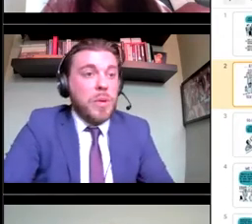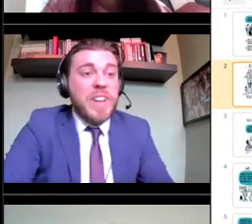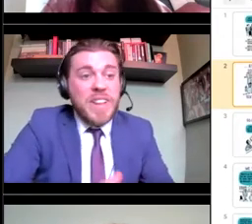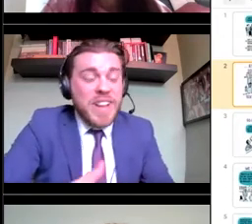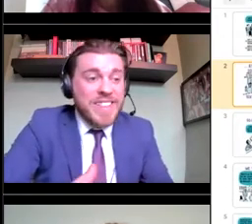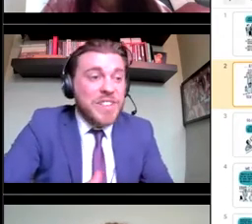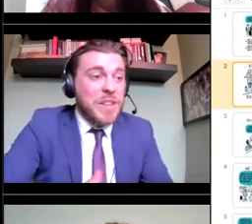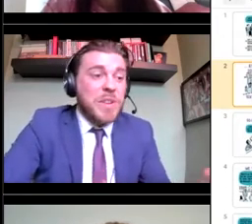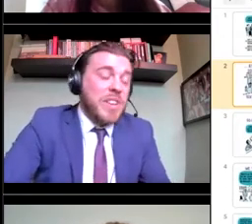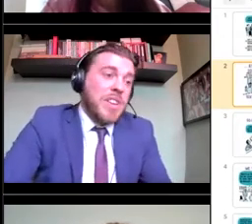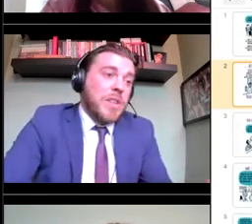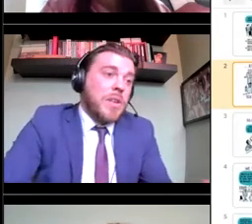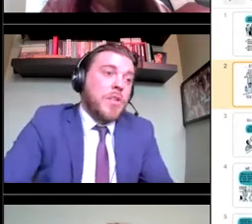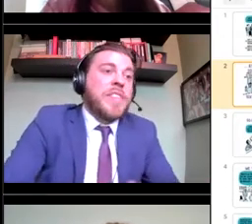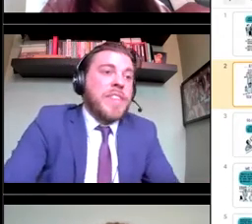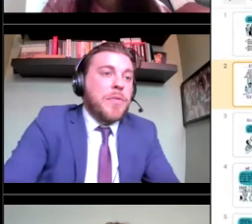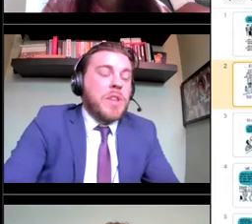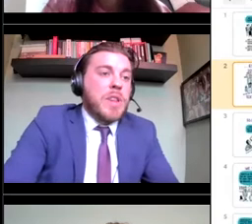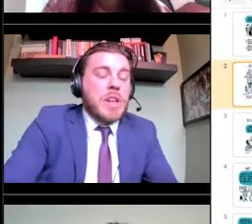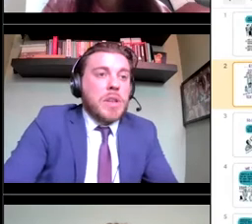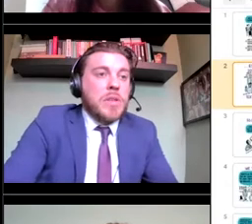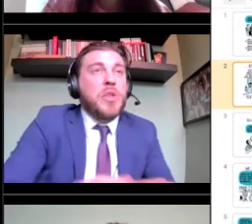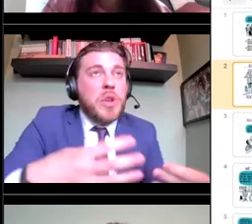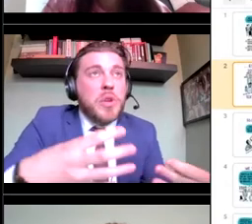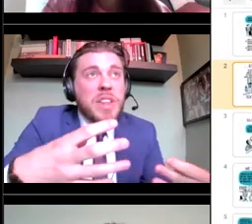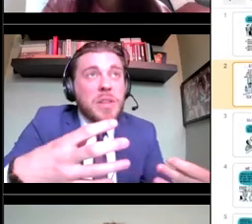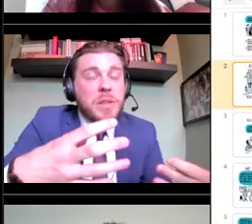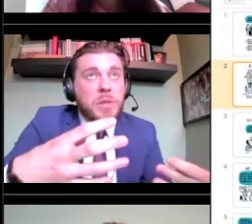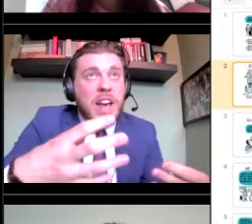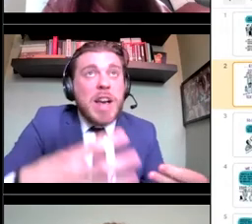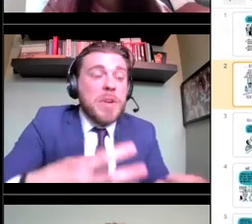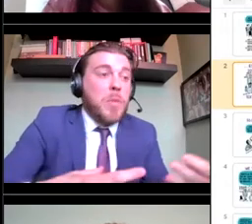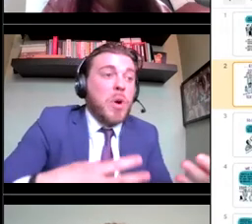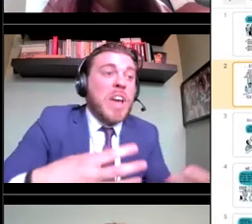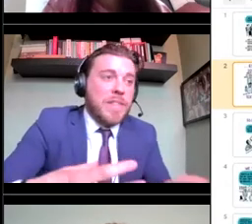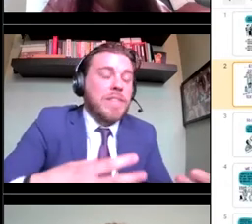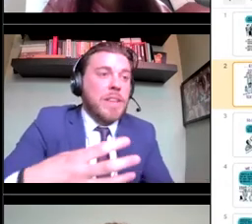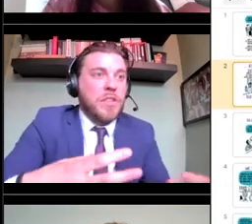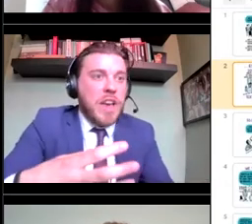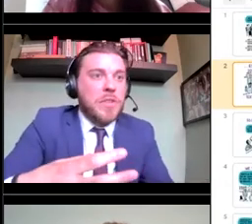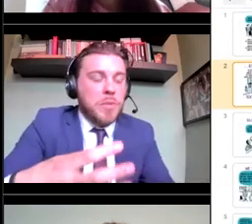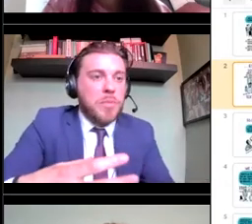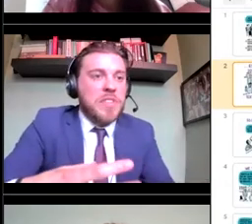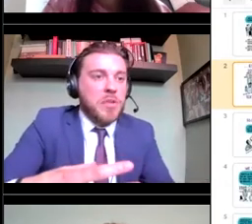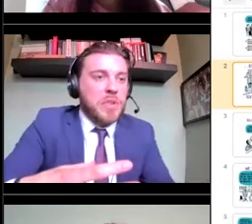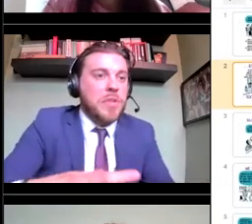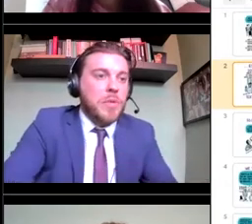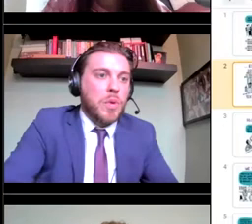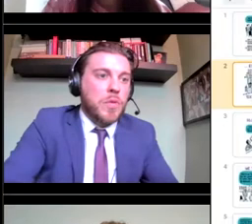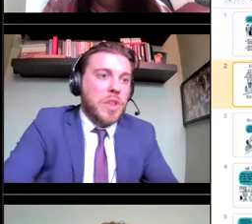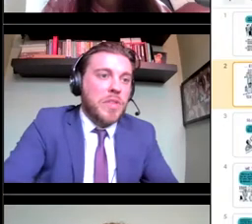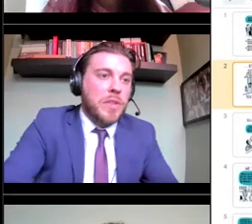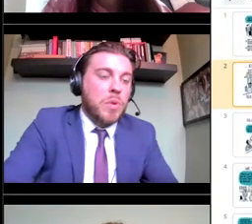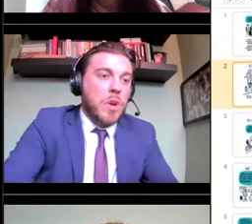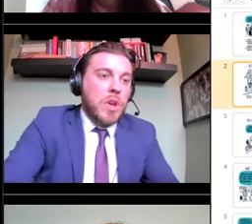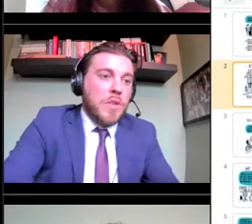So essentially there are different, nothing, the IPPR report hints and suggests some potential reasons for